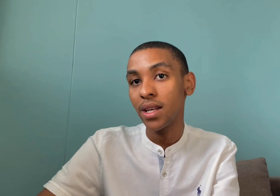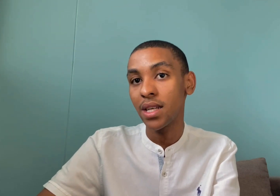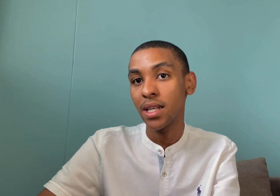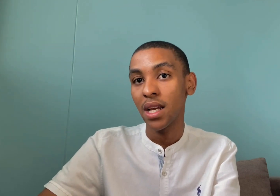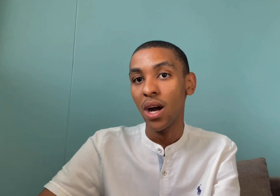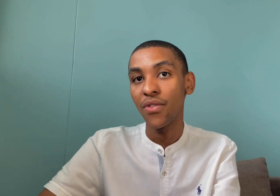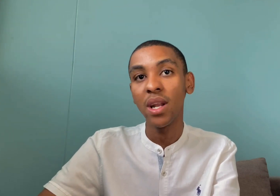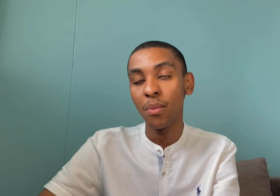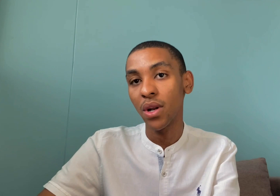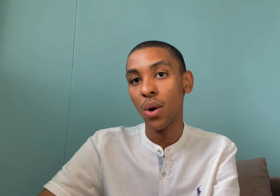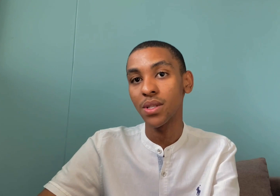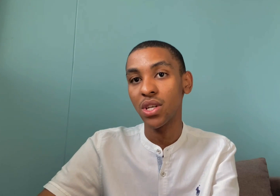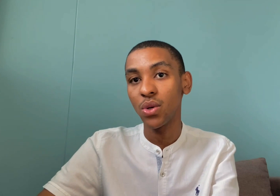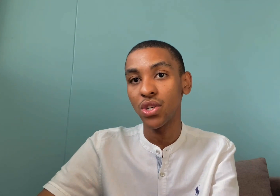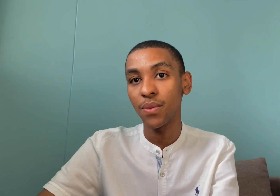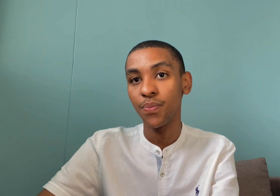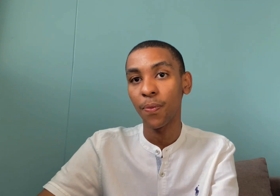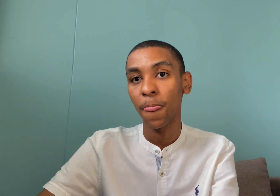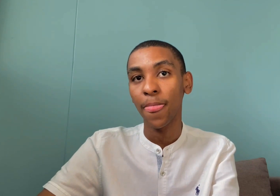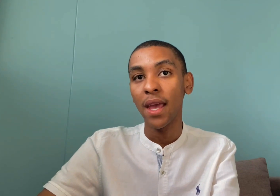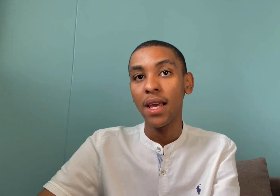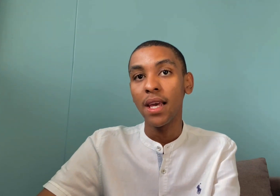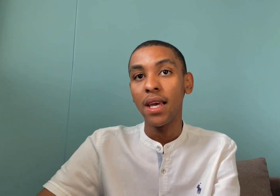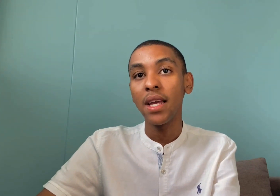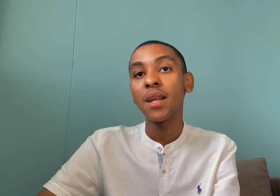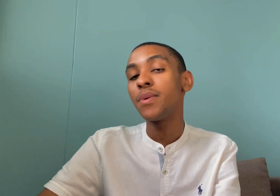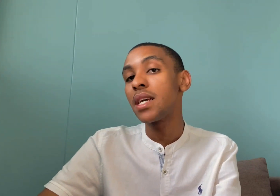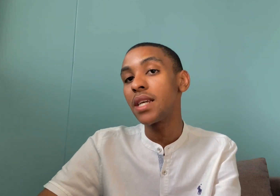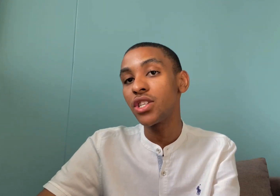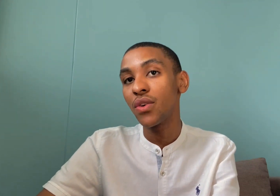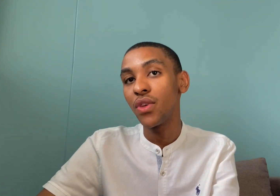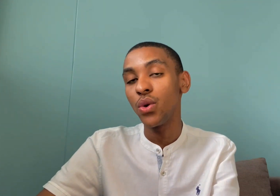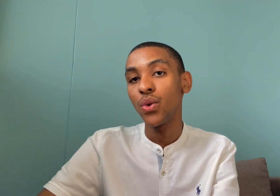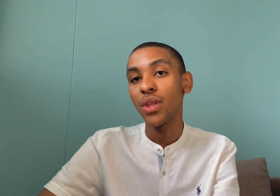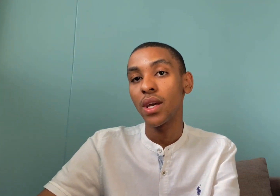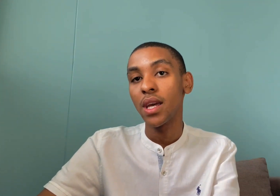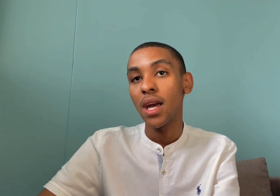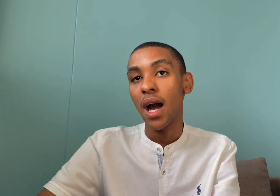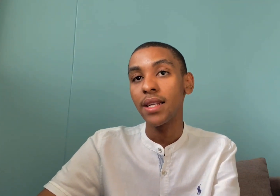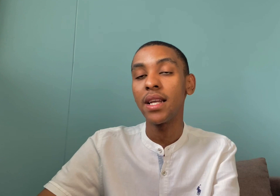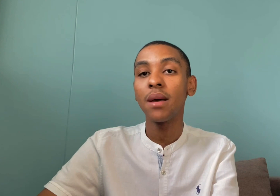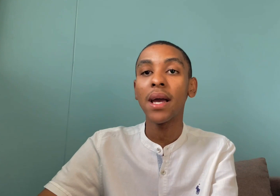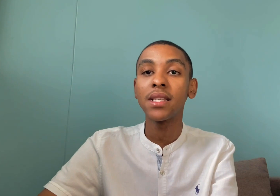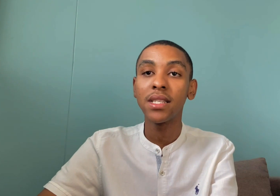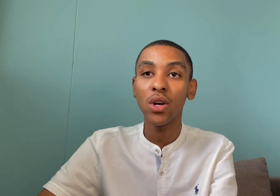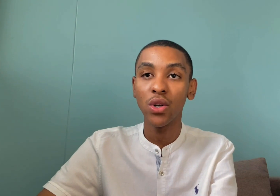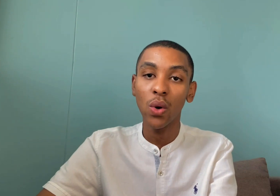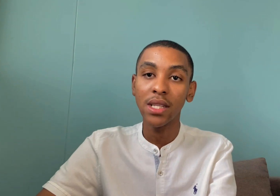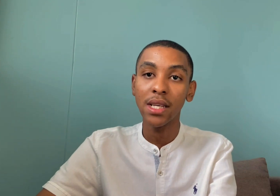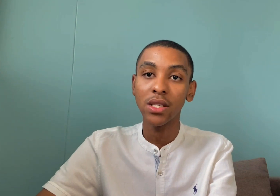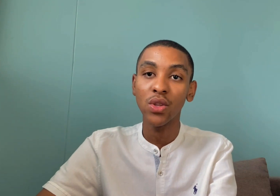principal architect of the Namibian Constitution. In representation of the youth, I tender my